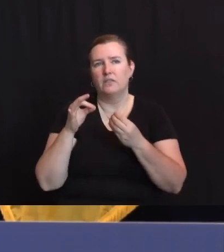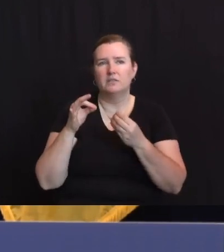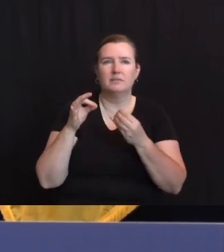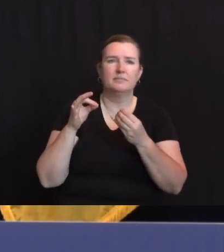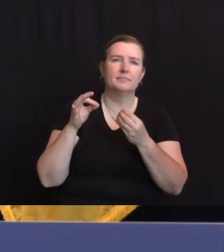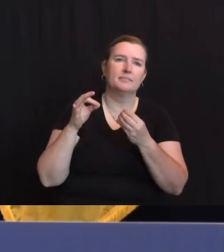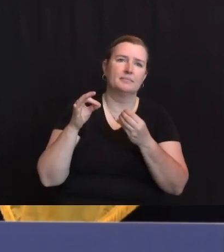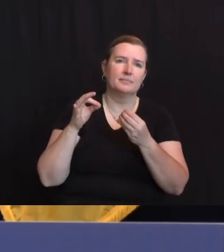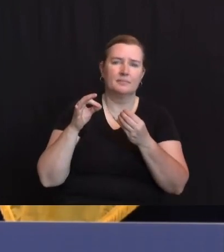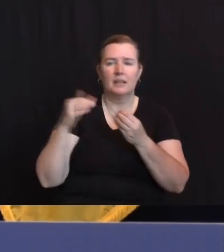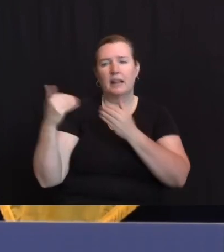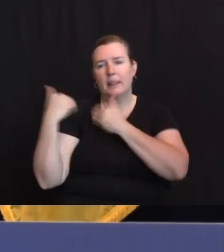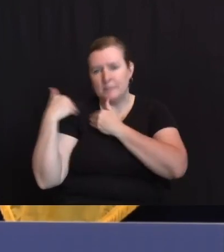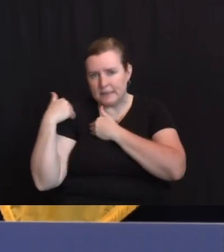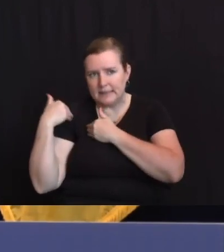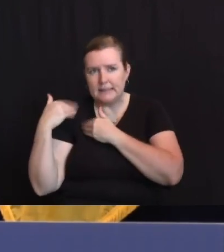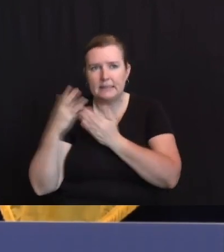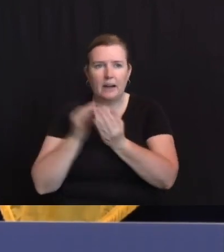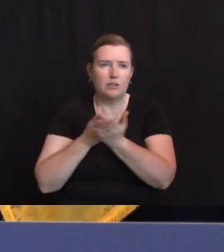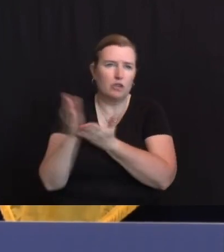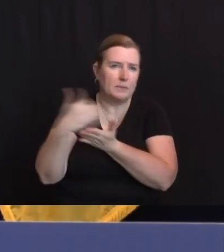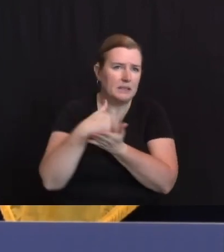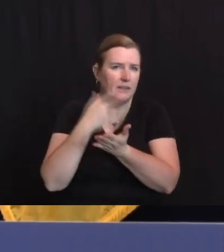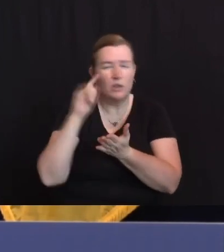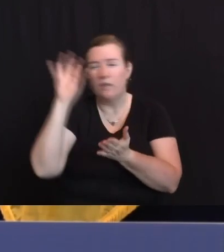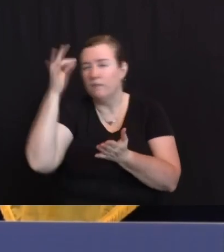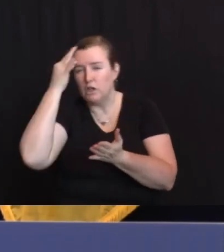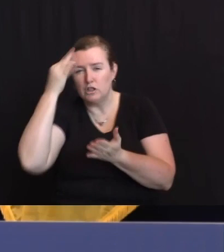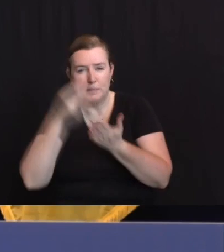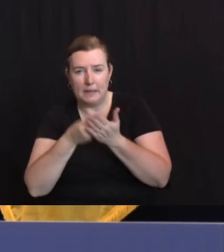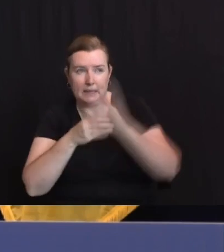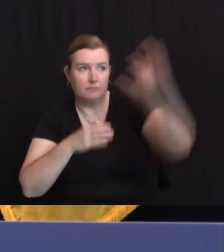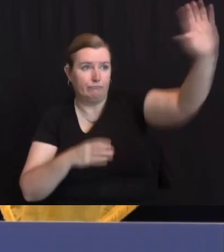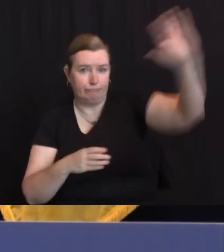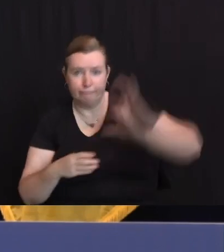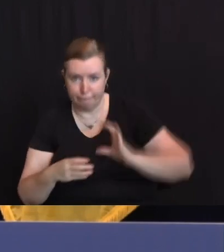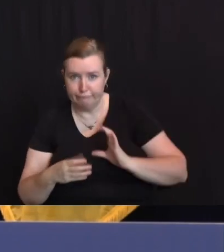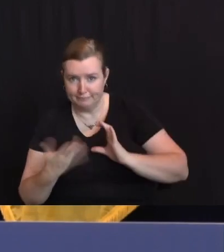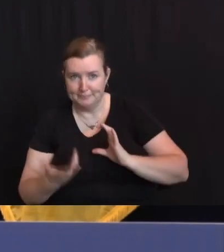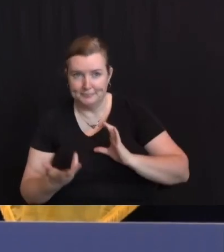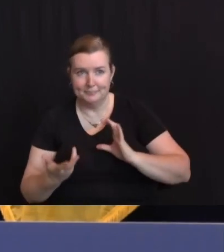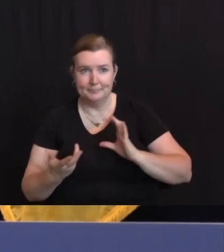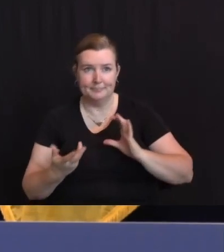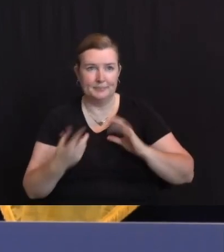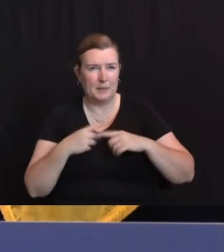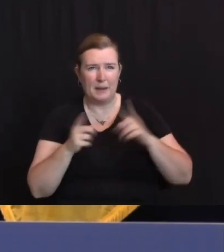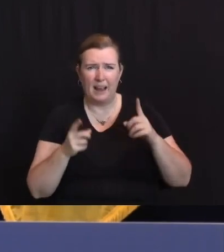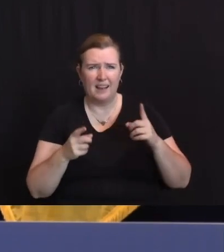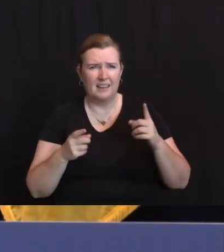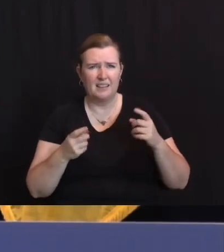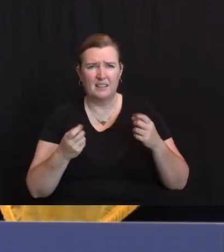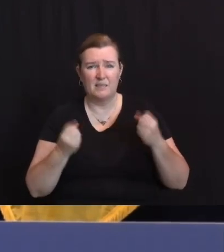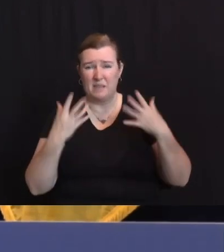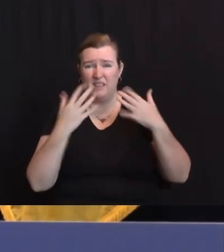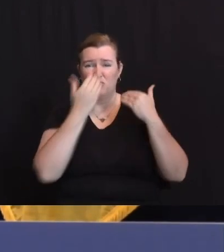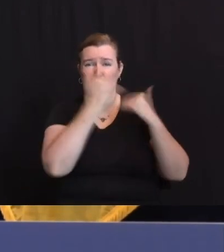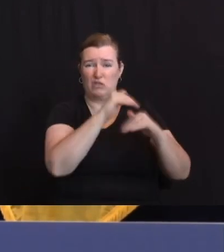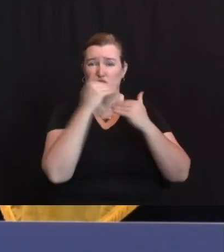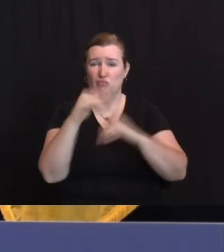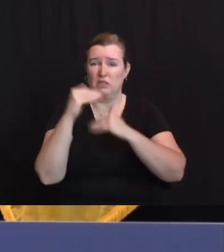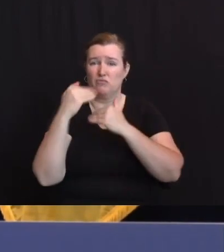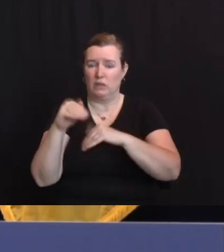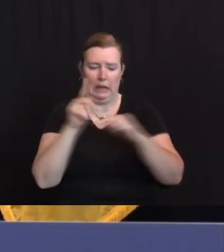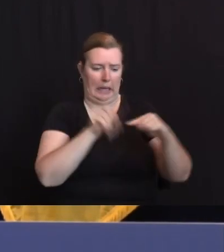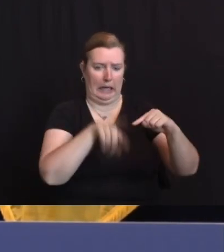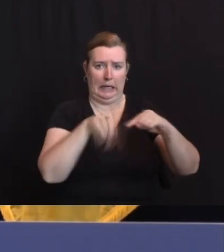of that. We'll make sure everybody knows where every penny was spent. But the more restrictions we have on it, the less impactful or least